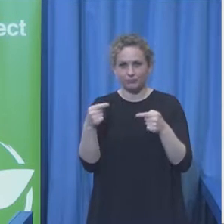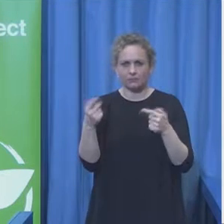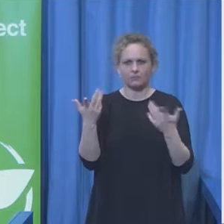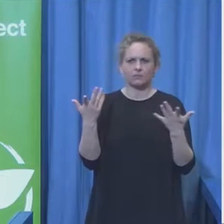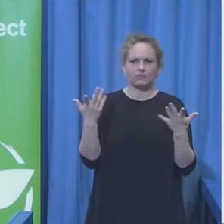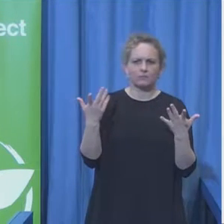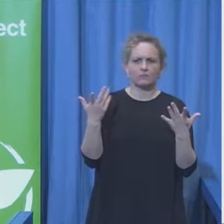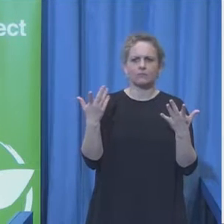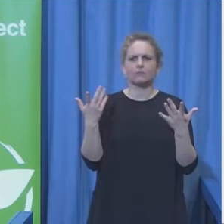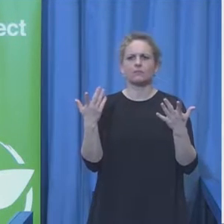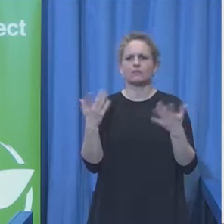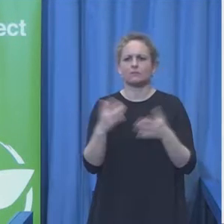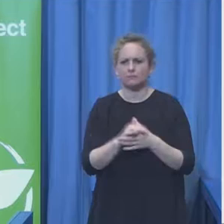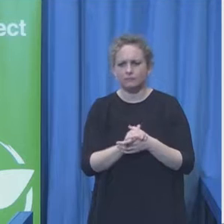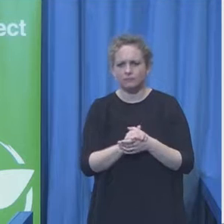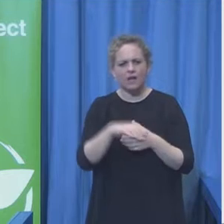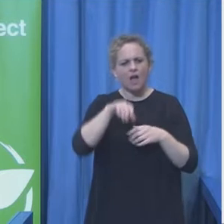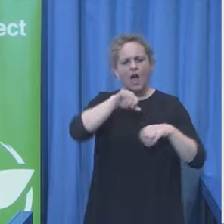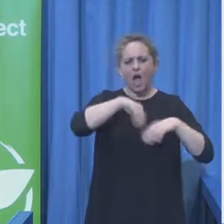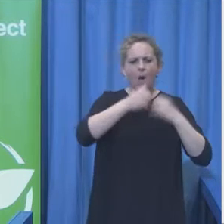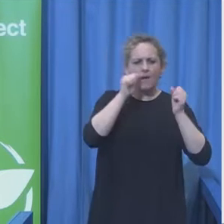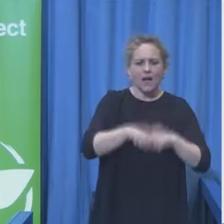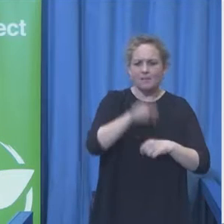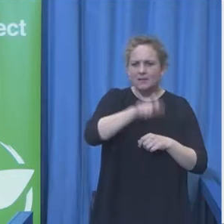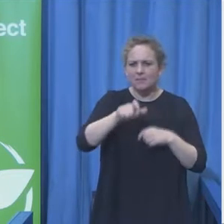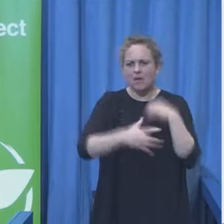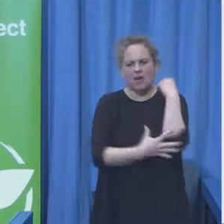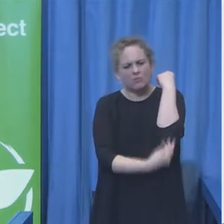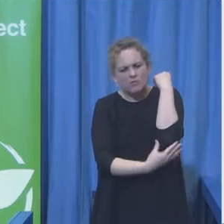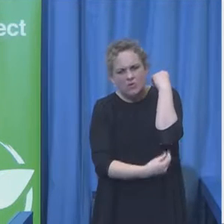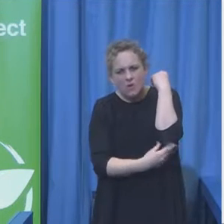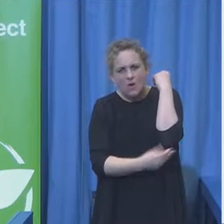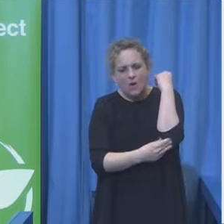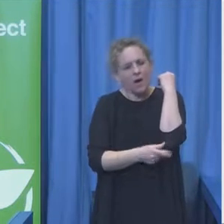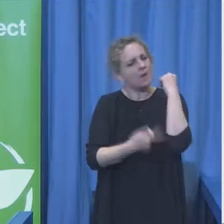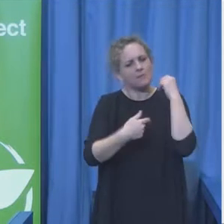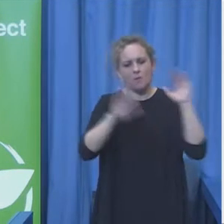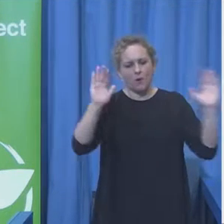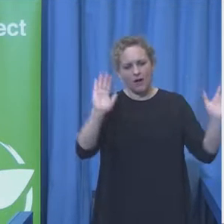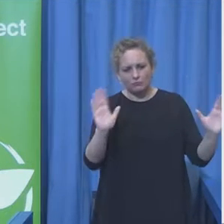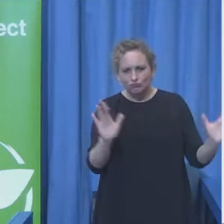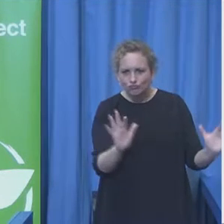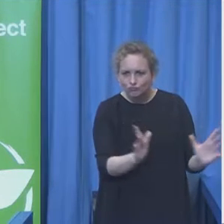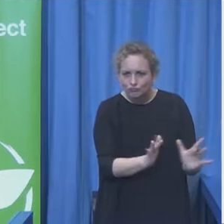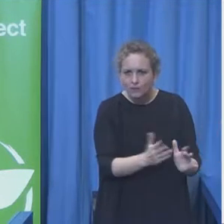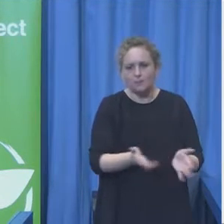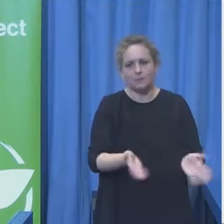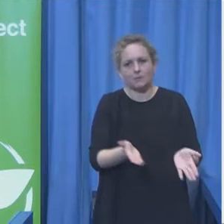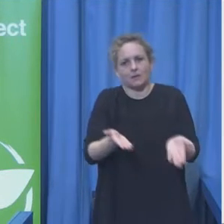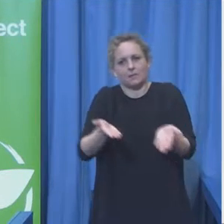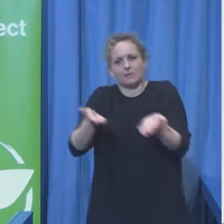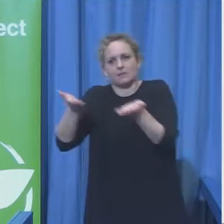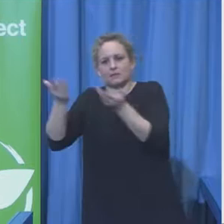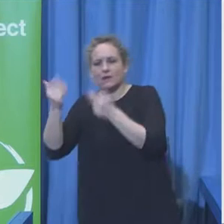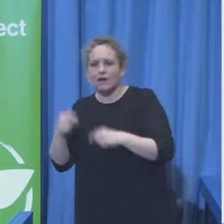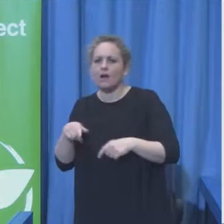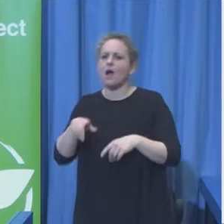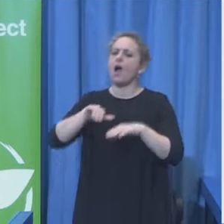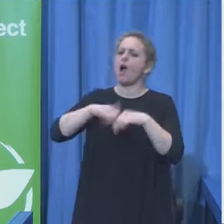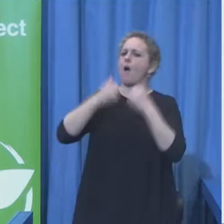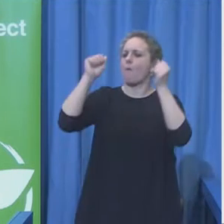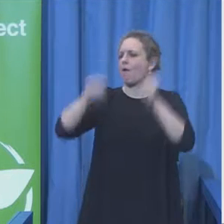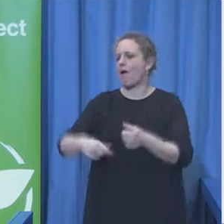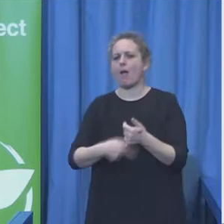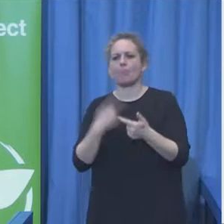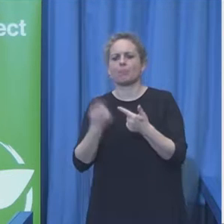work, and vocational training were key in order to reduce poverty. We also